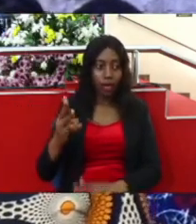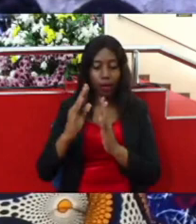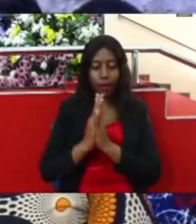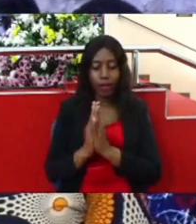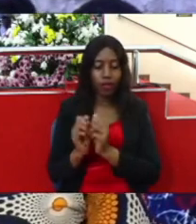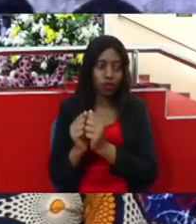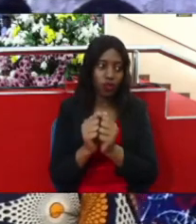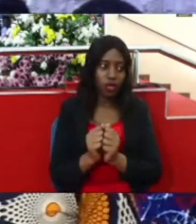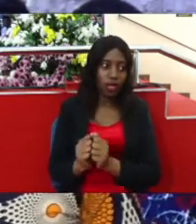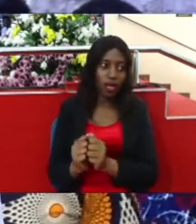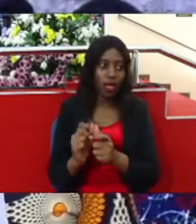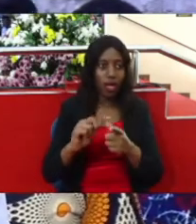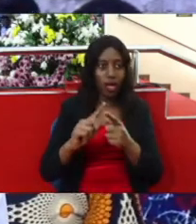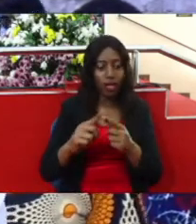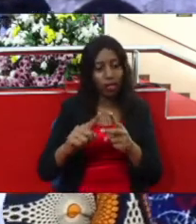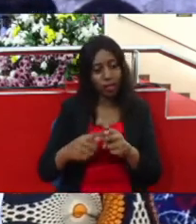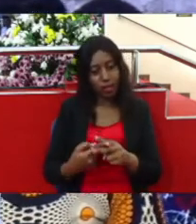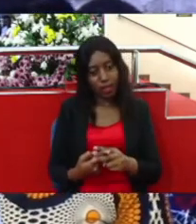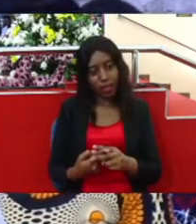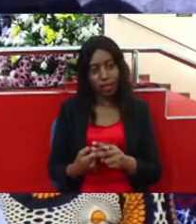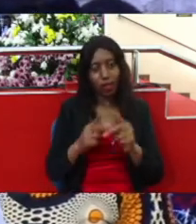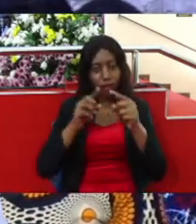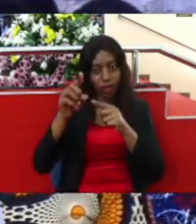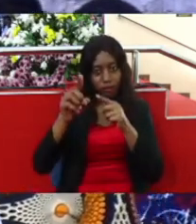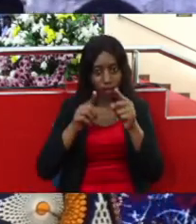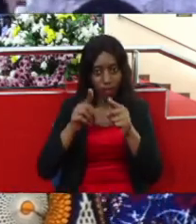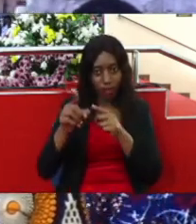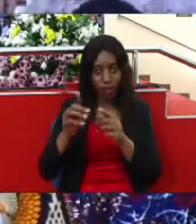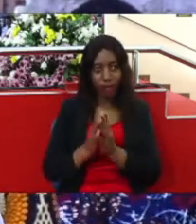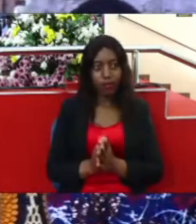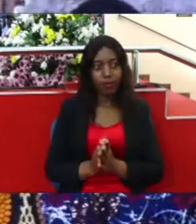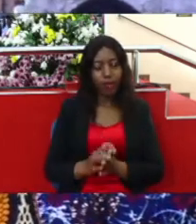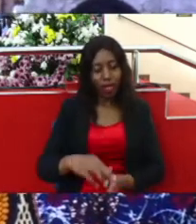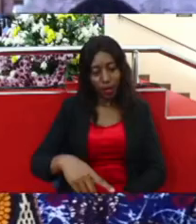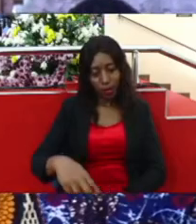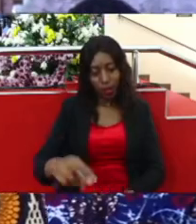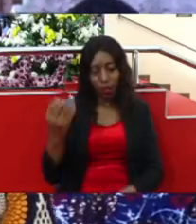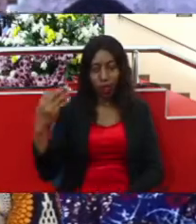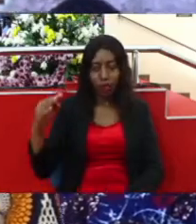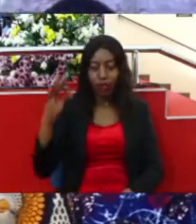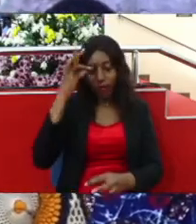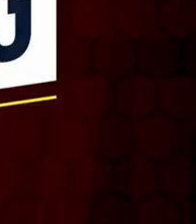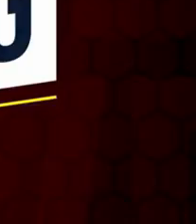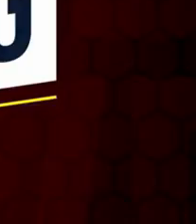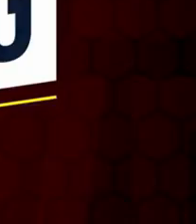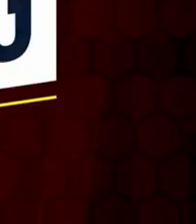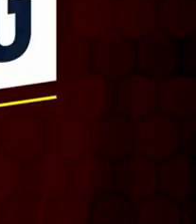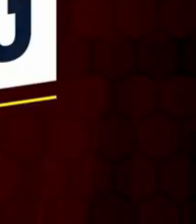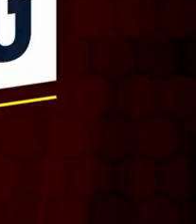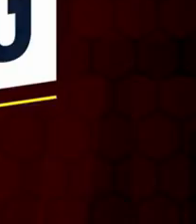we start on this journey. Na tuanze hii safari. Journey in the walk of faith. Na tutembee katika imani.